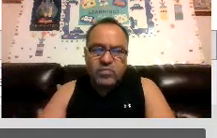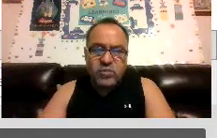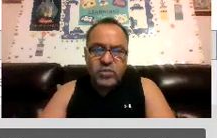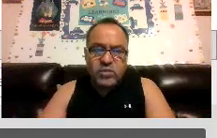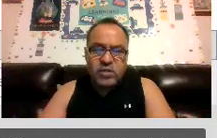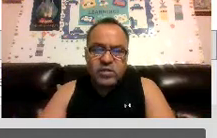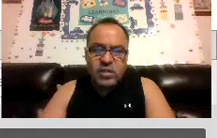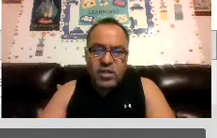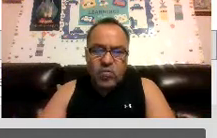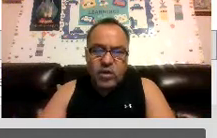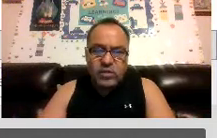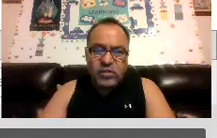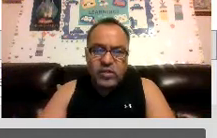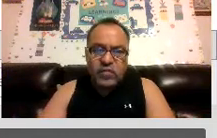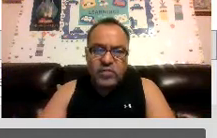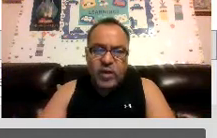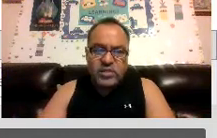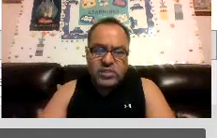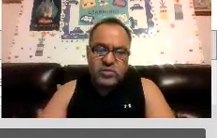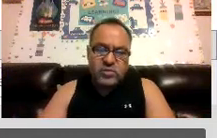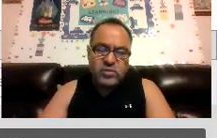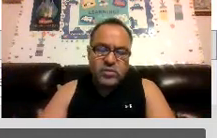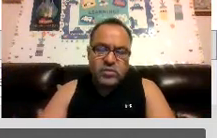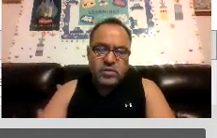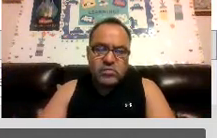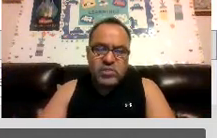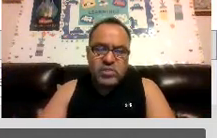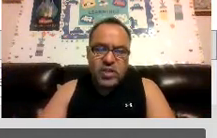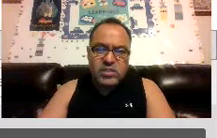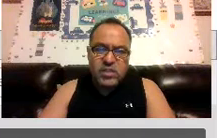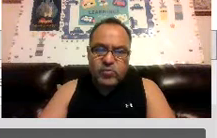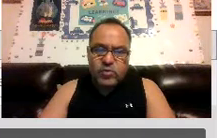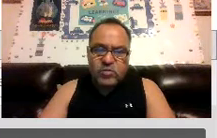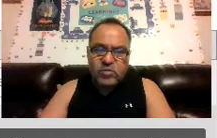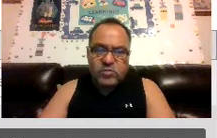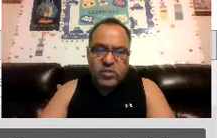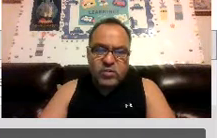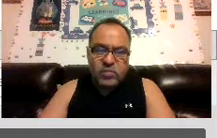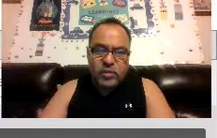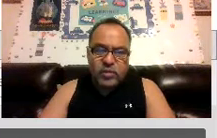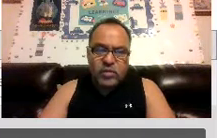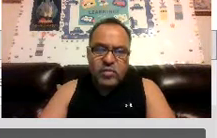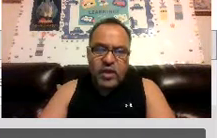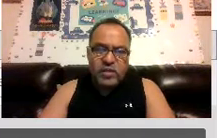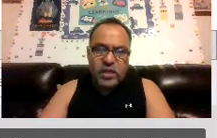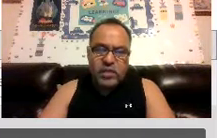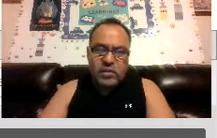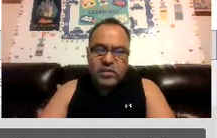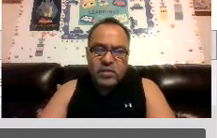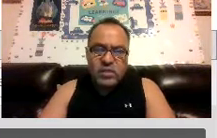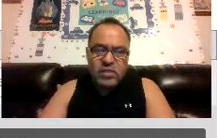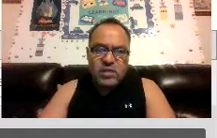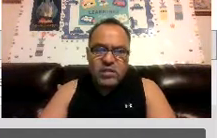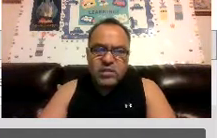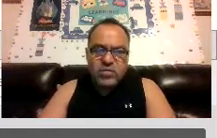Tala convinced her that they wanted her to have the Apache tears. Mrs. Yates slept with the stones under her pillow that night.